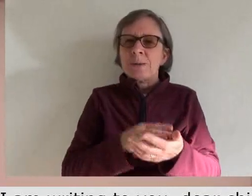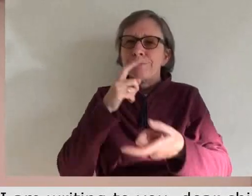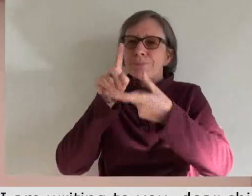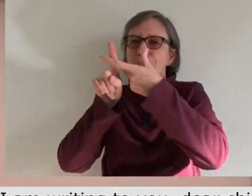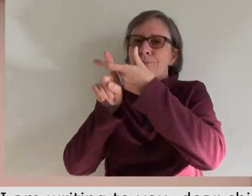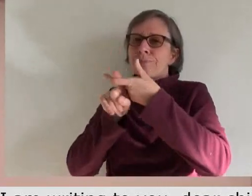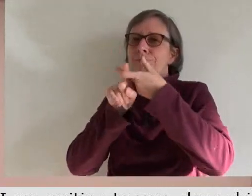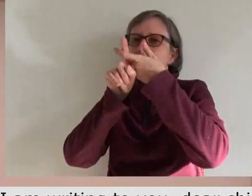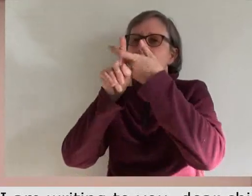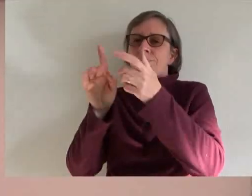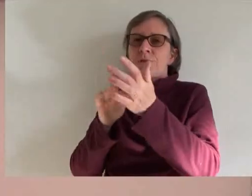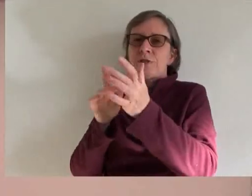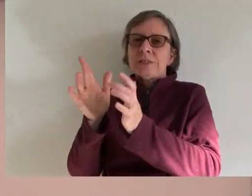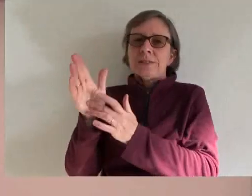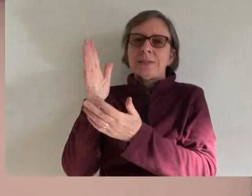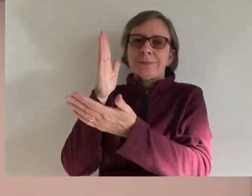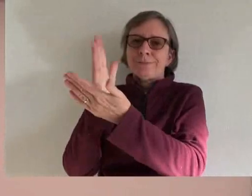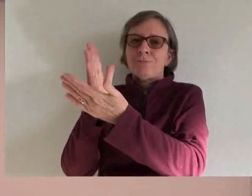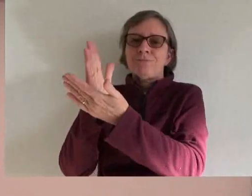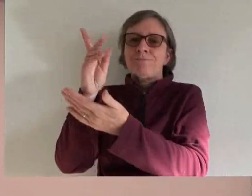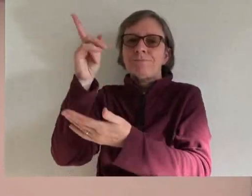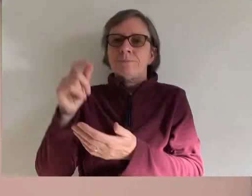trust in our Lord Jesus Christ.